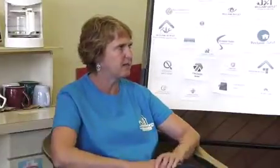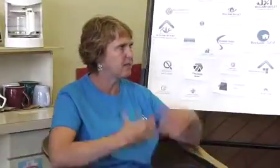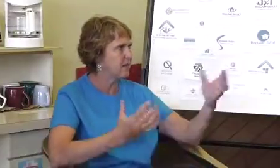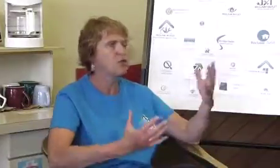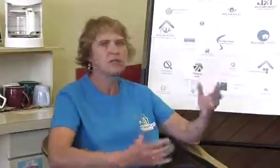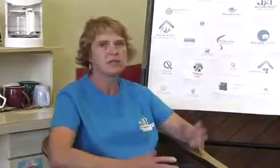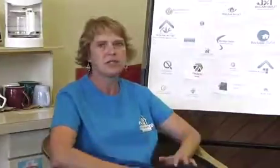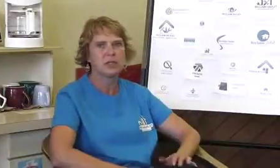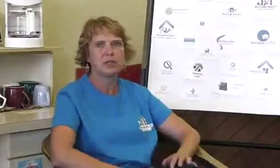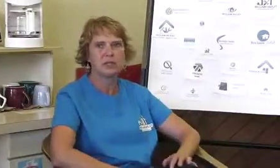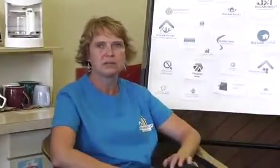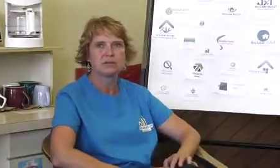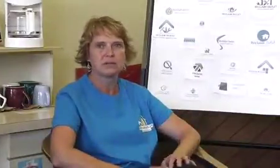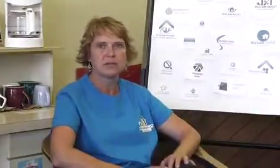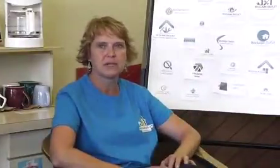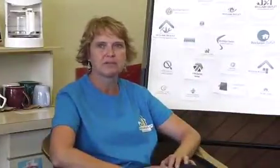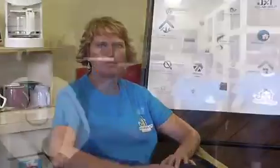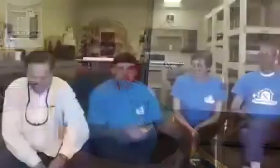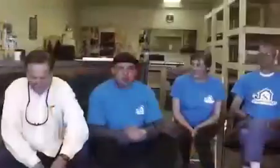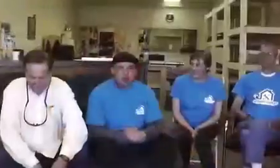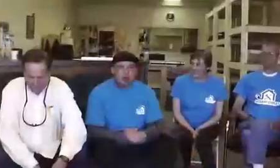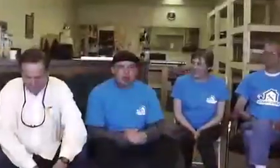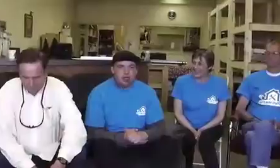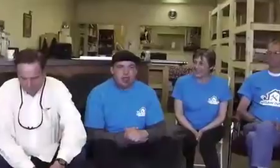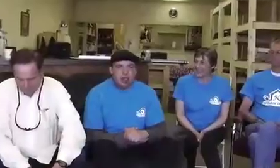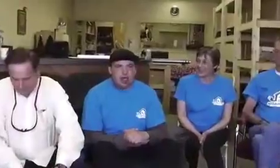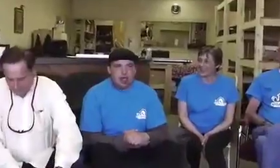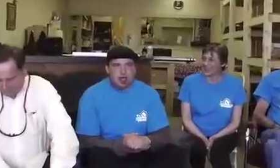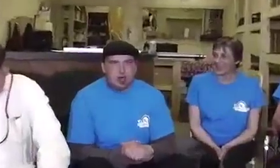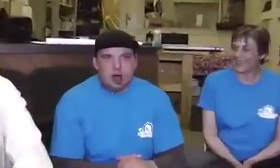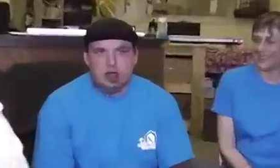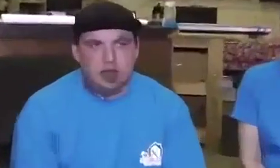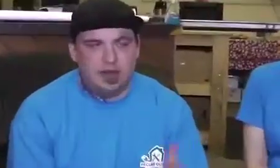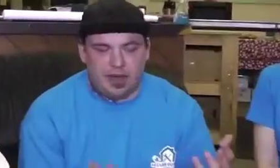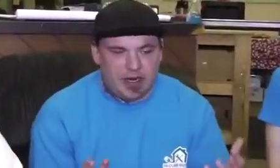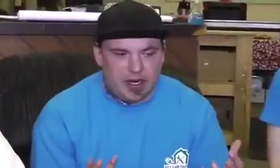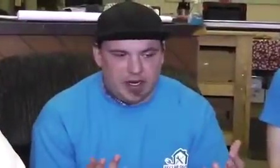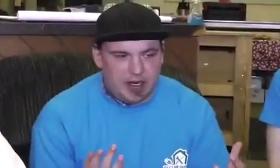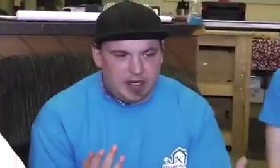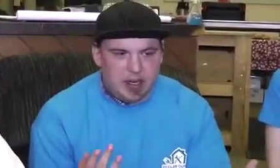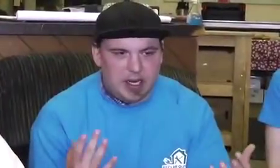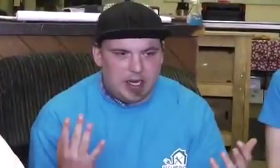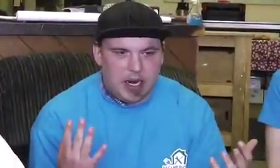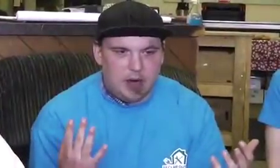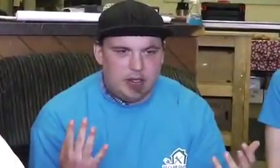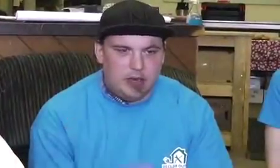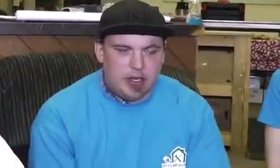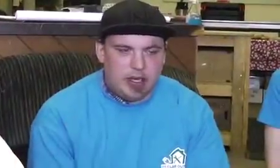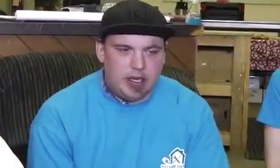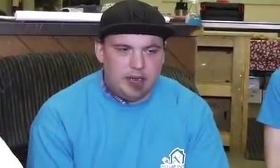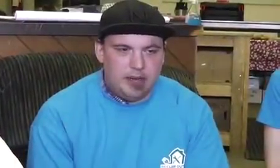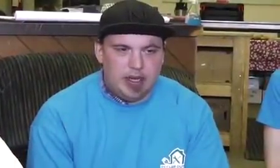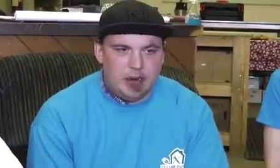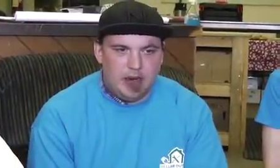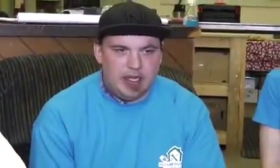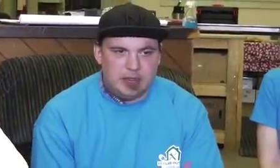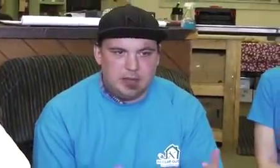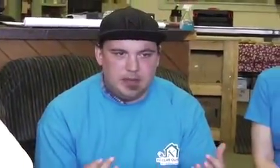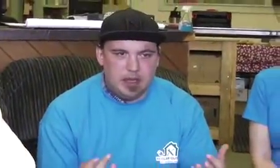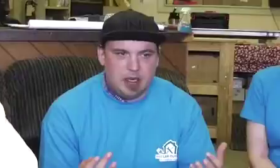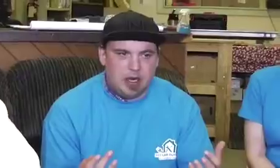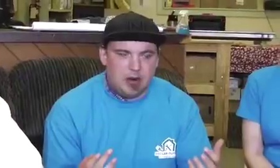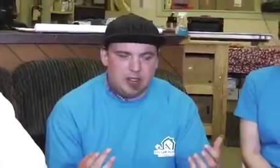this adventure on and do it. Yeah. I just want to say the course was very, how would you put it, in many